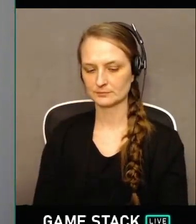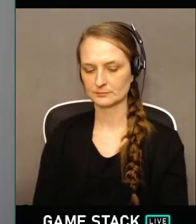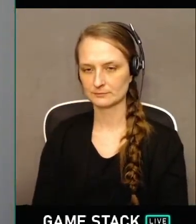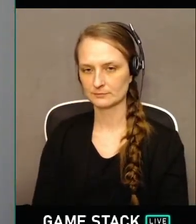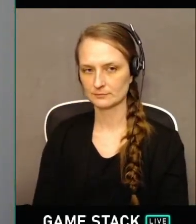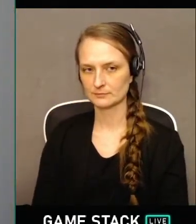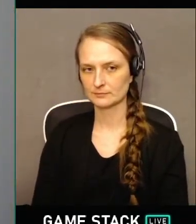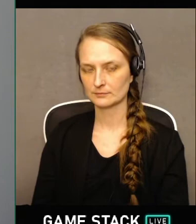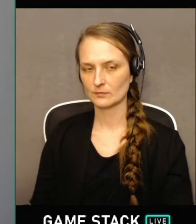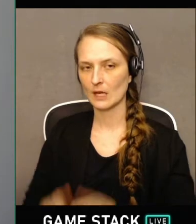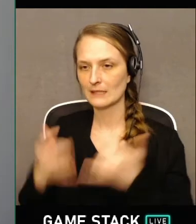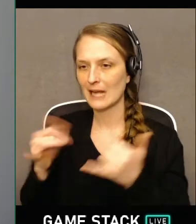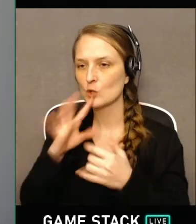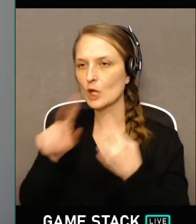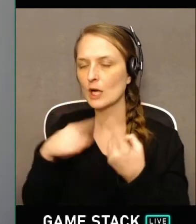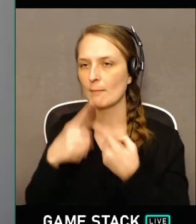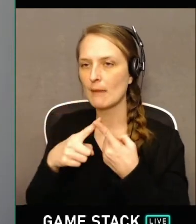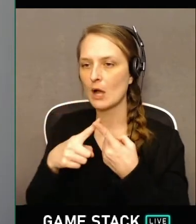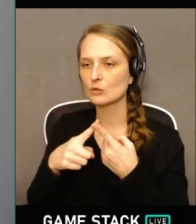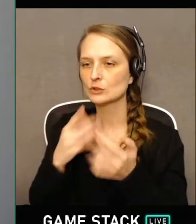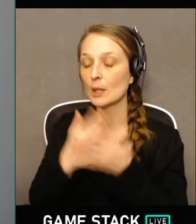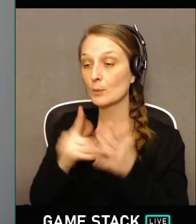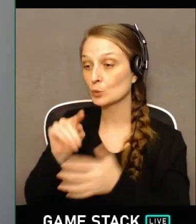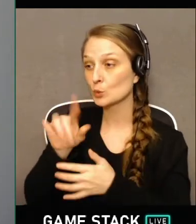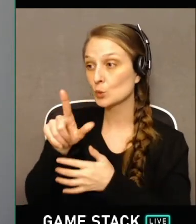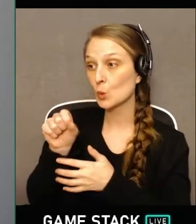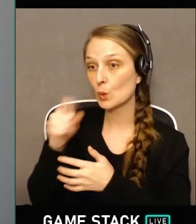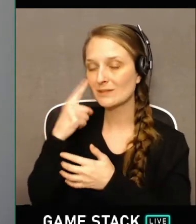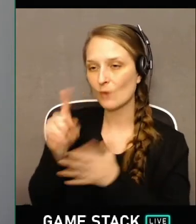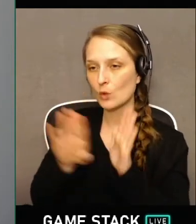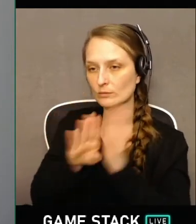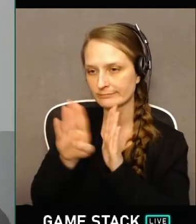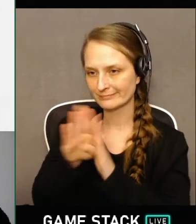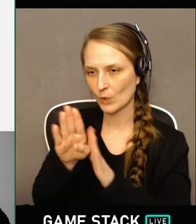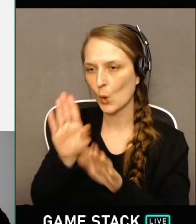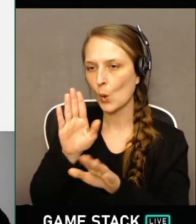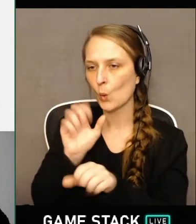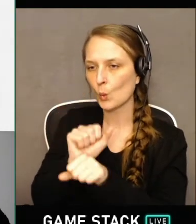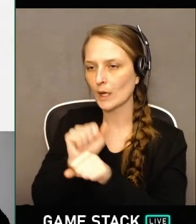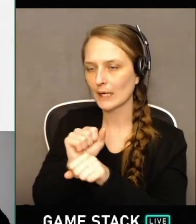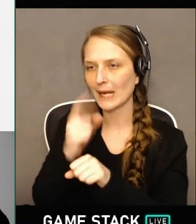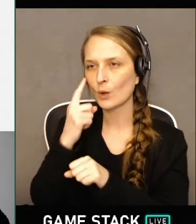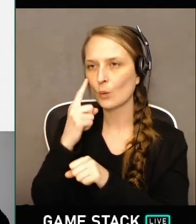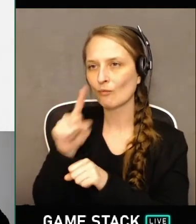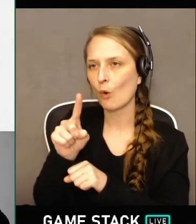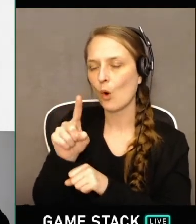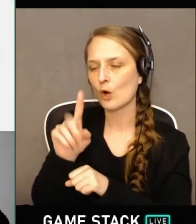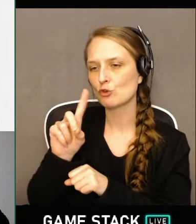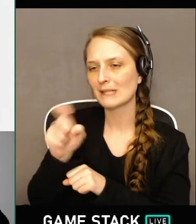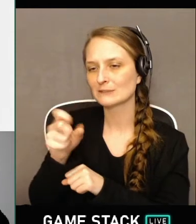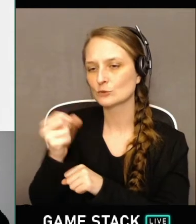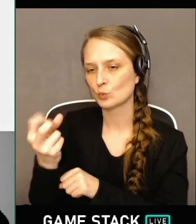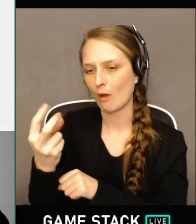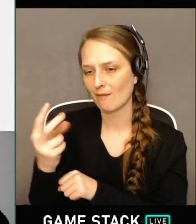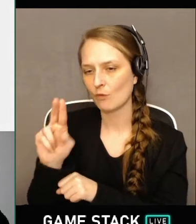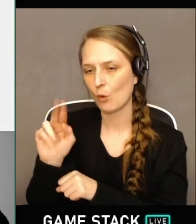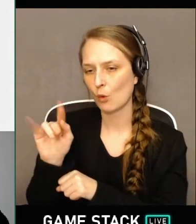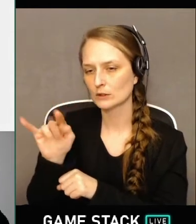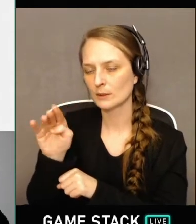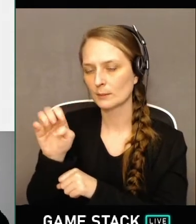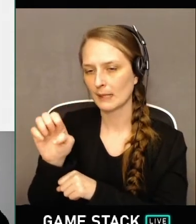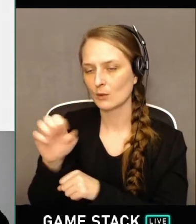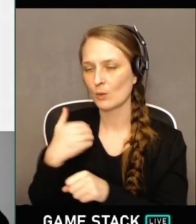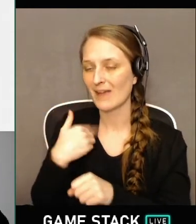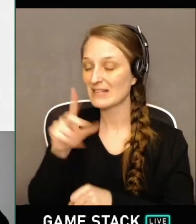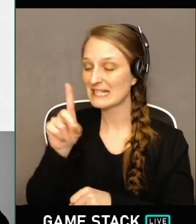Now let's talk about some tools for developers working with DirectX 12 Ultimate. Pix is the Microsoft performance tuning and debugging tool